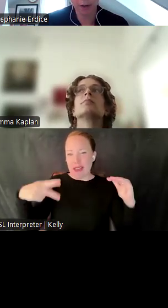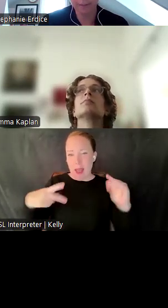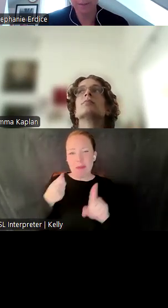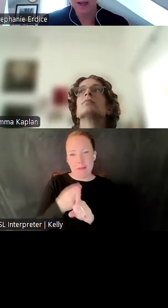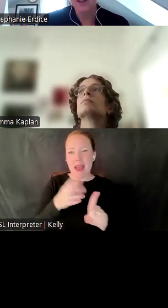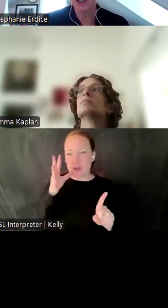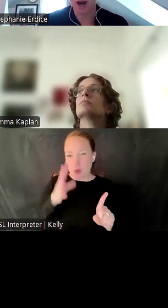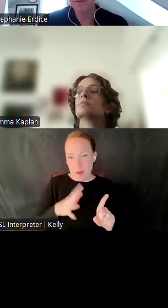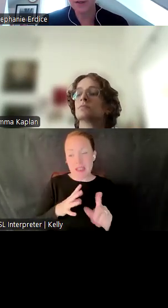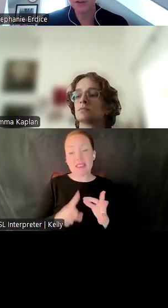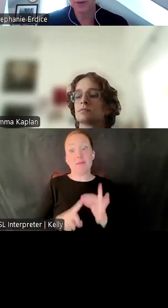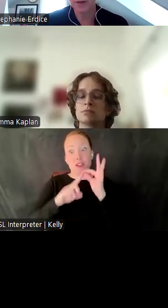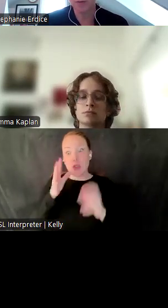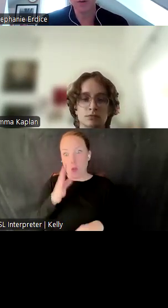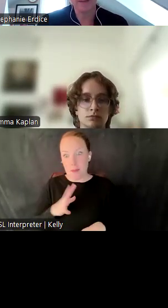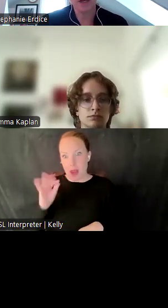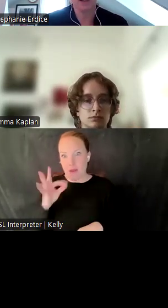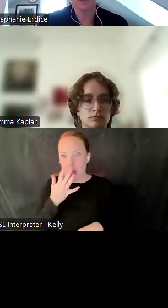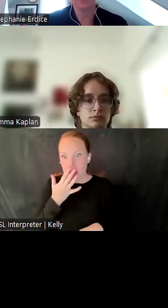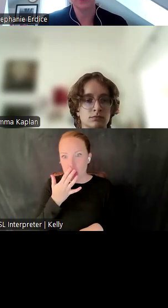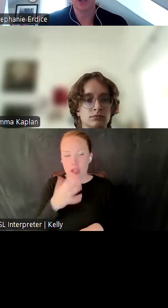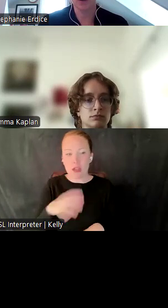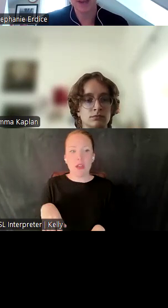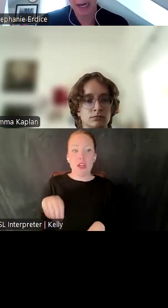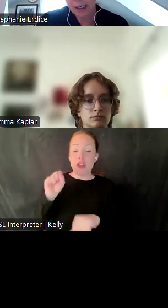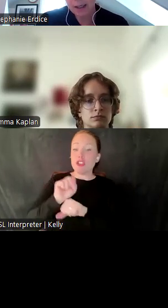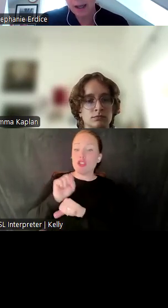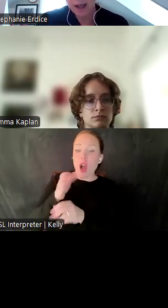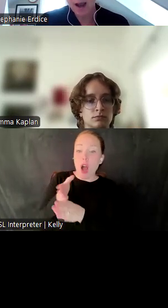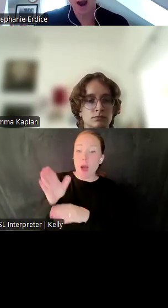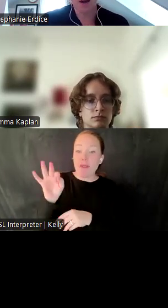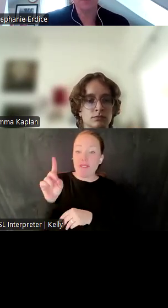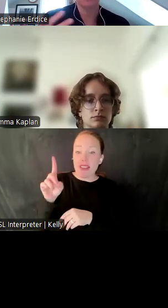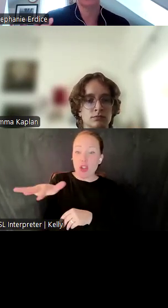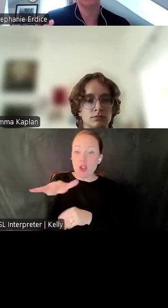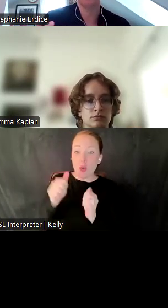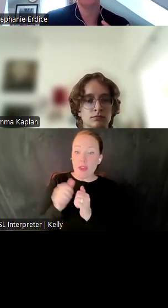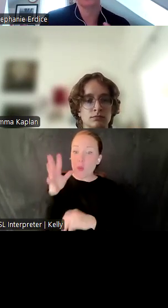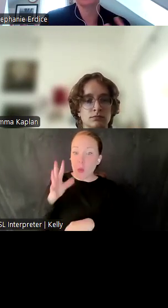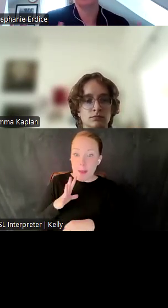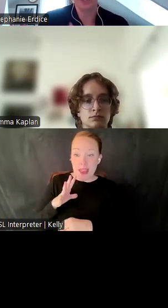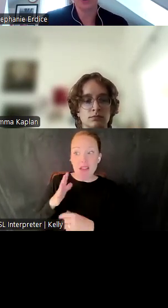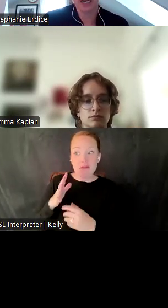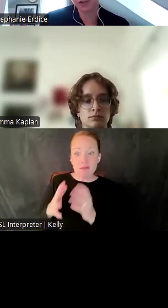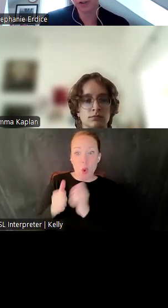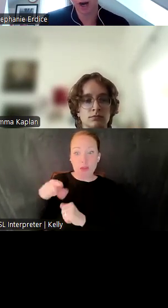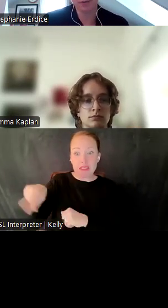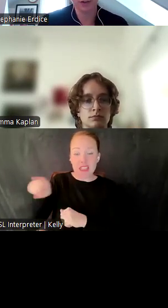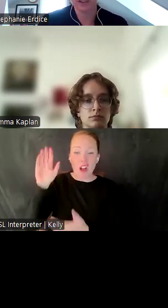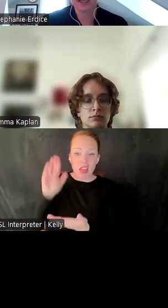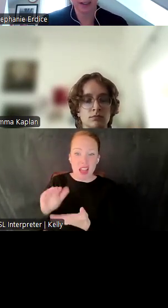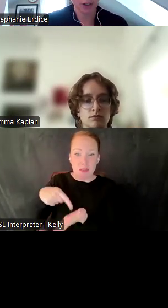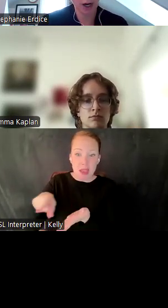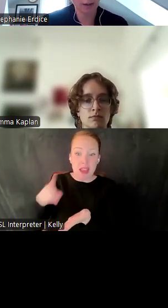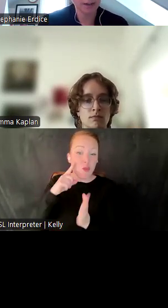of color. The job fields with more women are typically lower paid. So for example, education